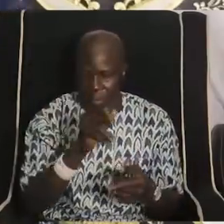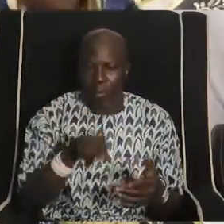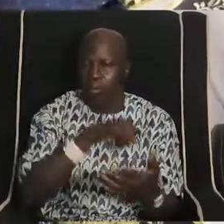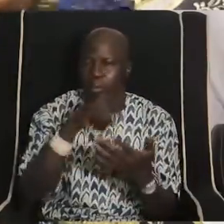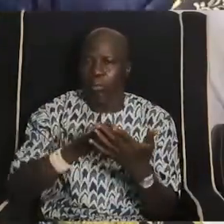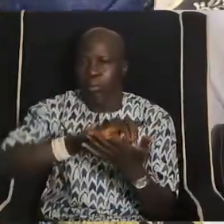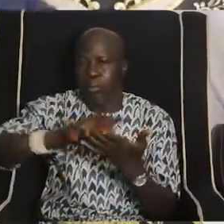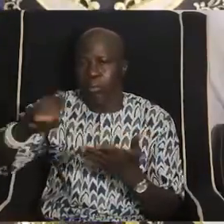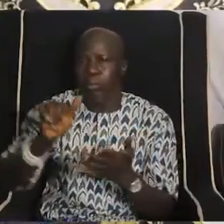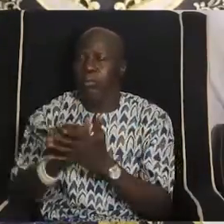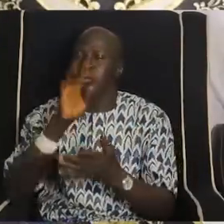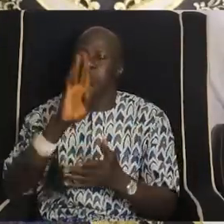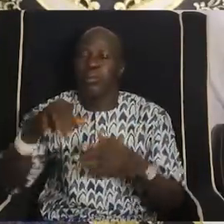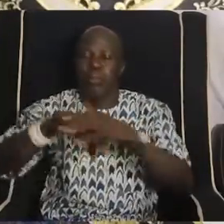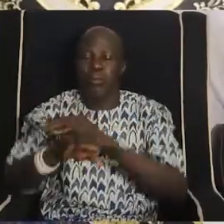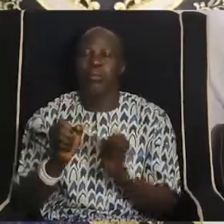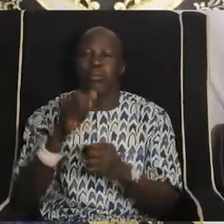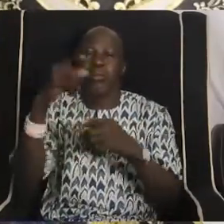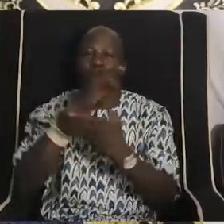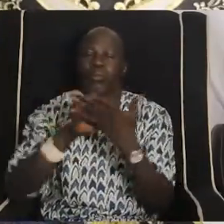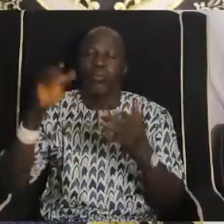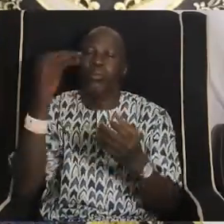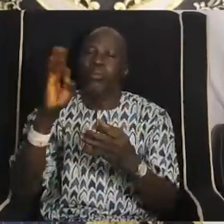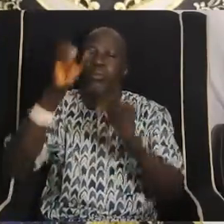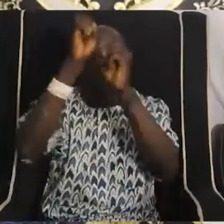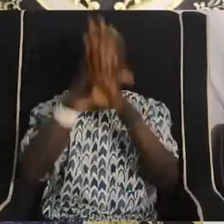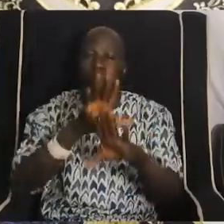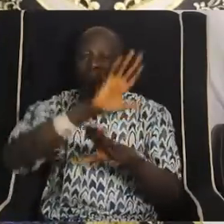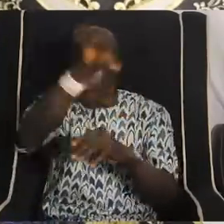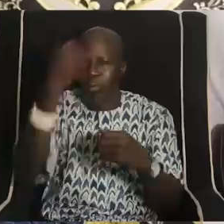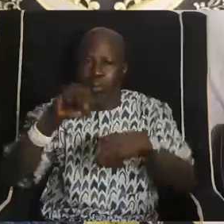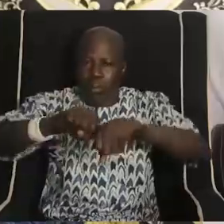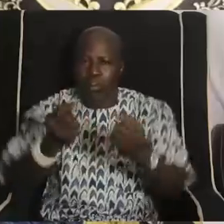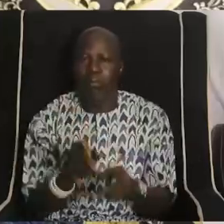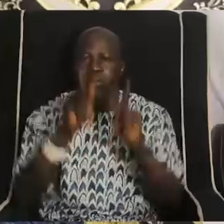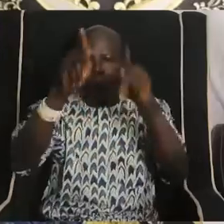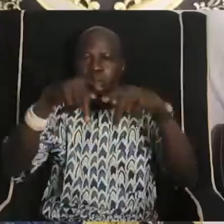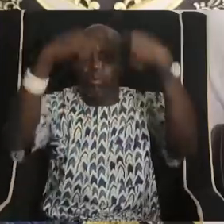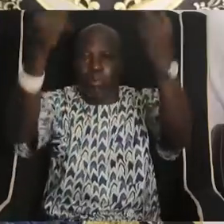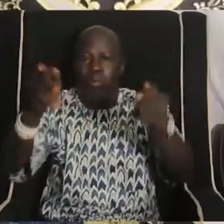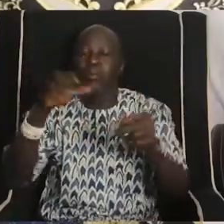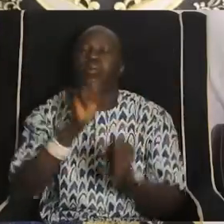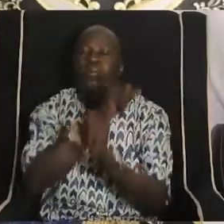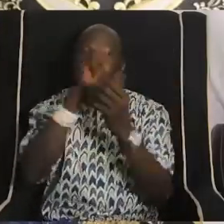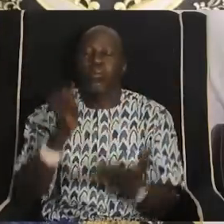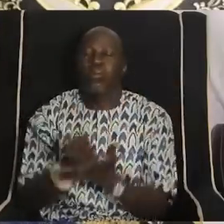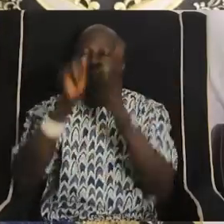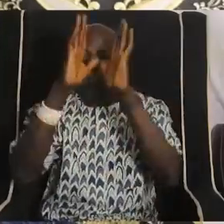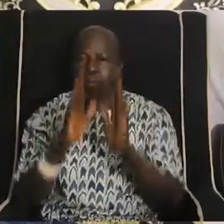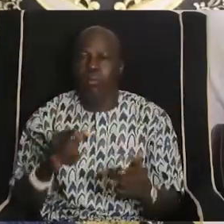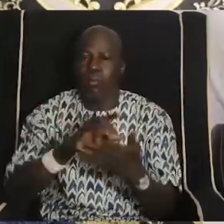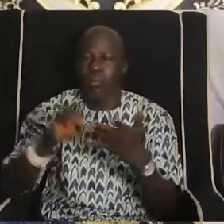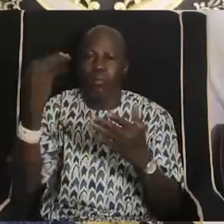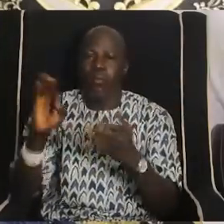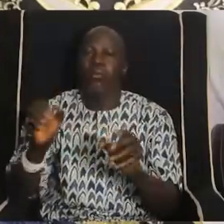ba ri olori orile ede. If you see president of a nation. O tumo si wi pe iko Olorun ti olokiki kan. It means